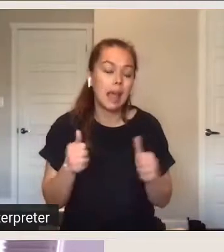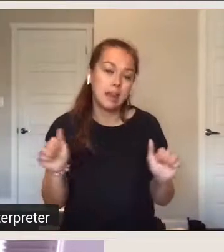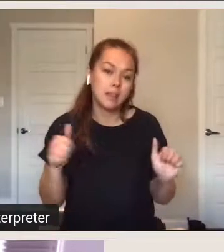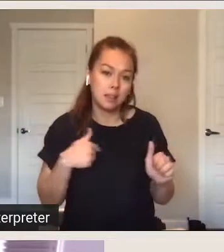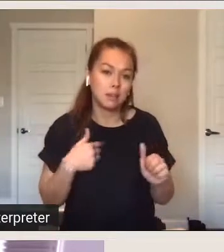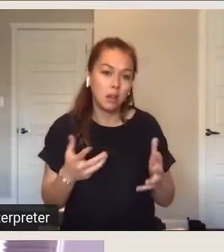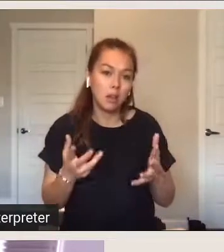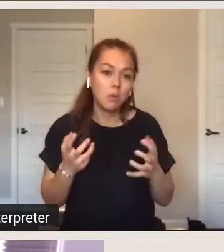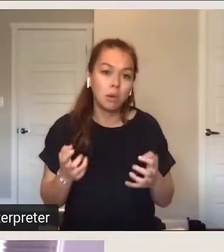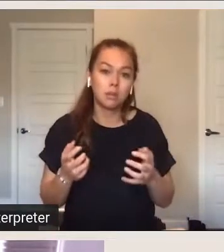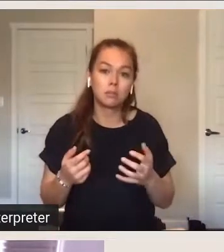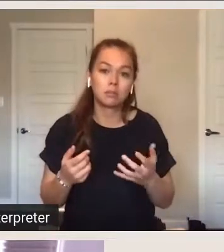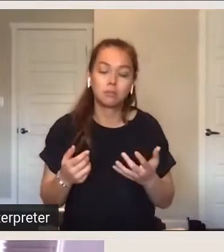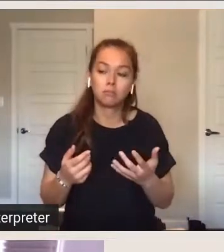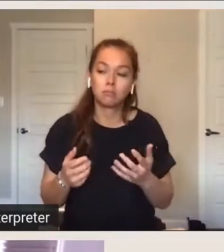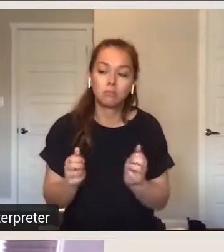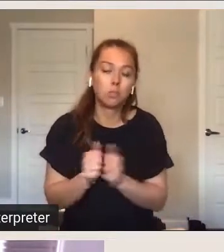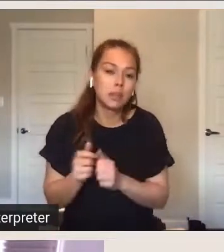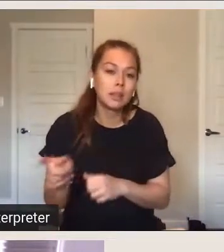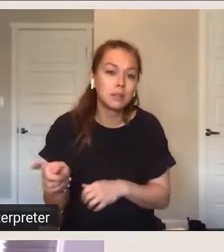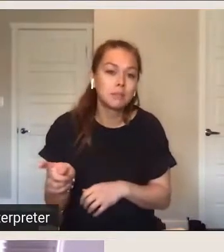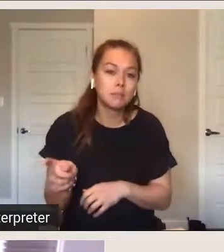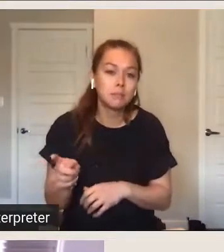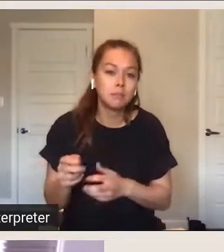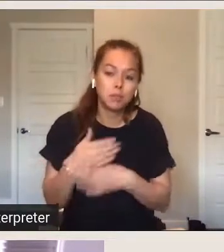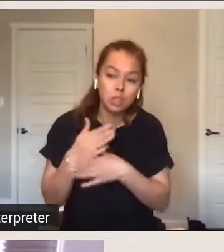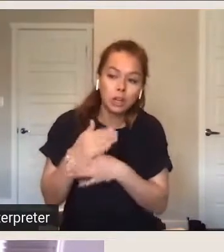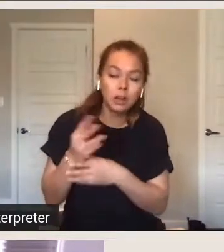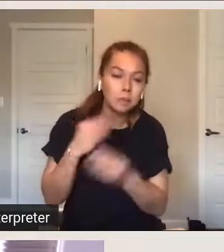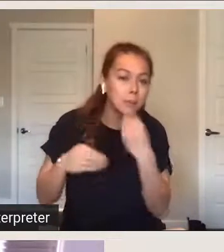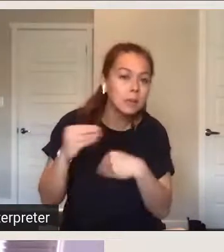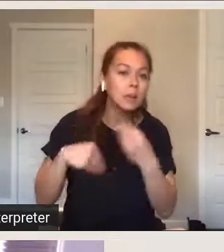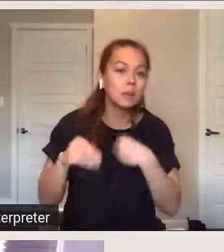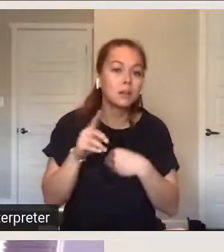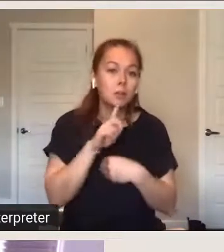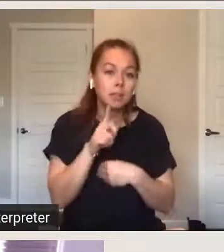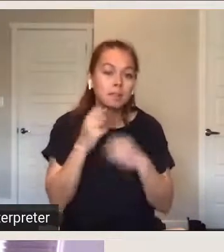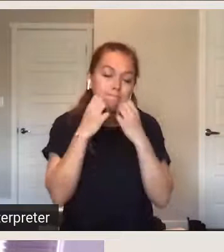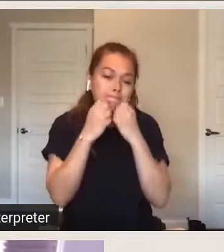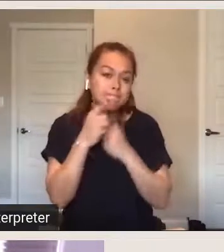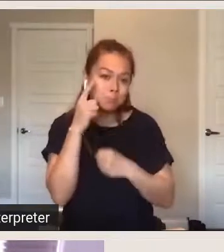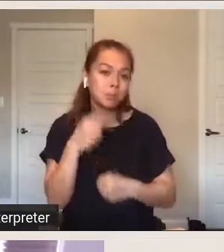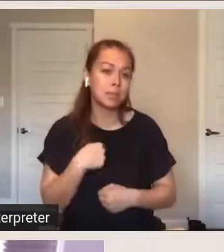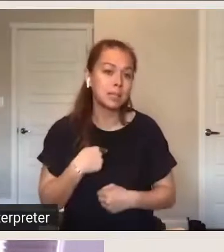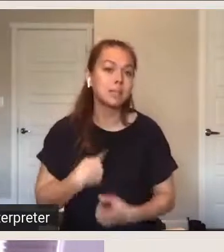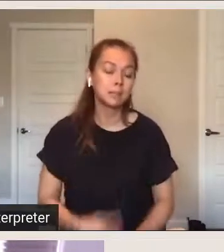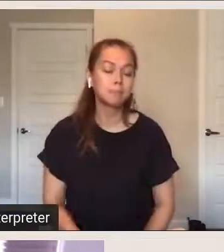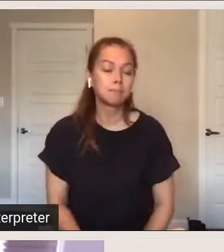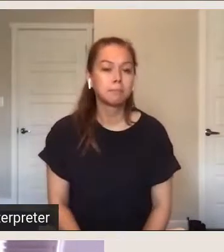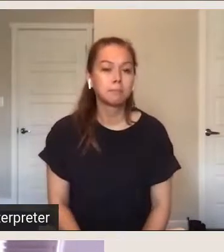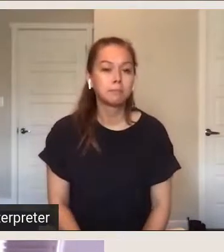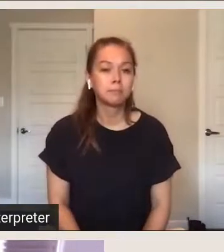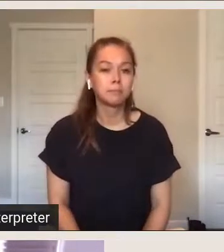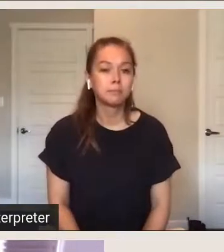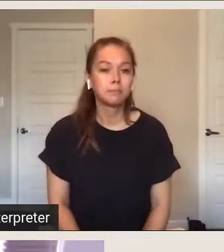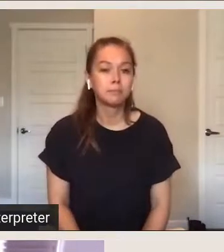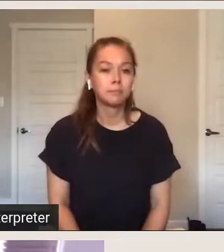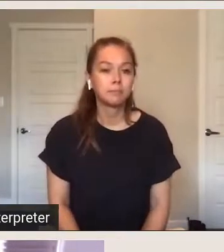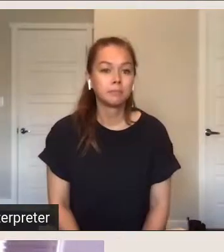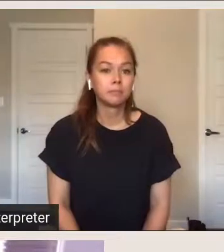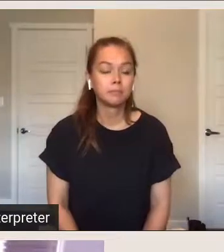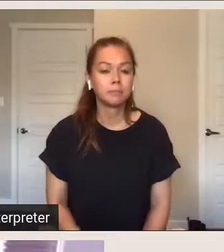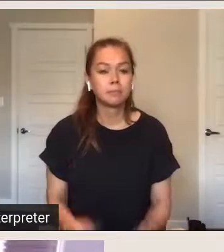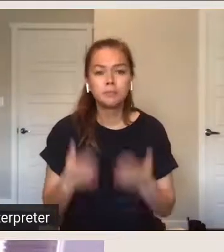sharing a meal, it would be precious to me. Mm-hmm. Thank you. Thanks for sharing that. I have to